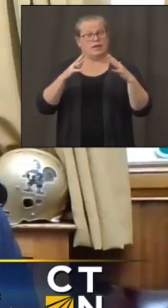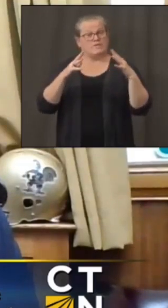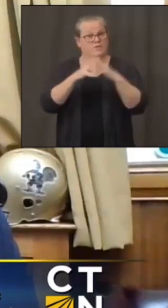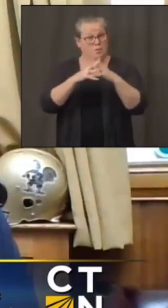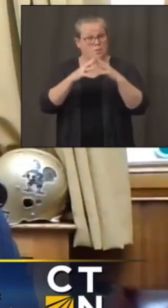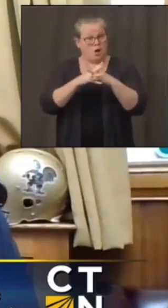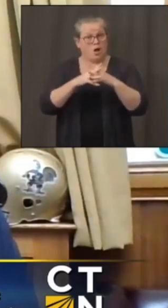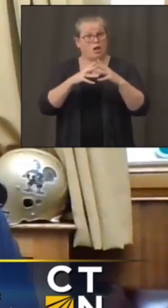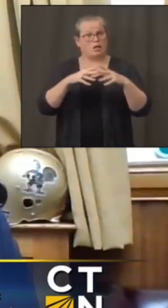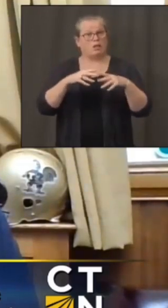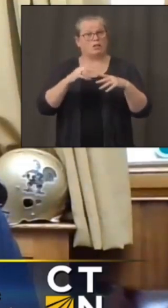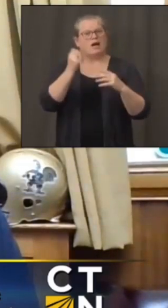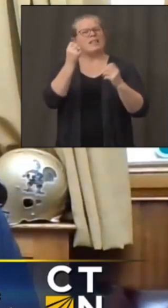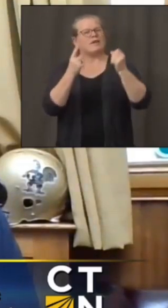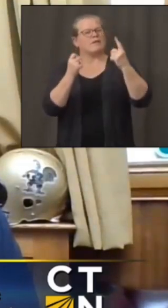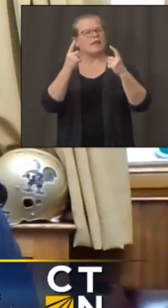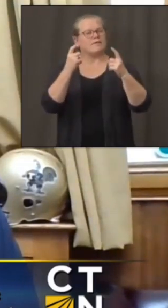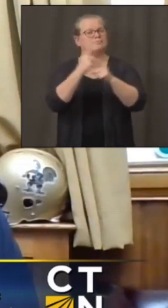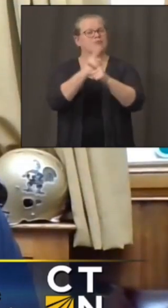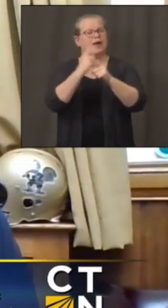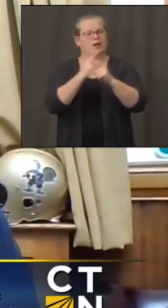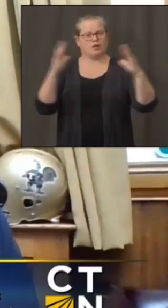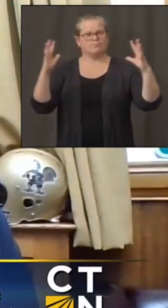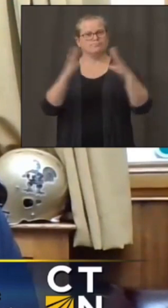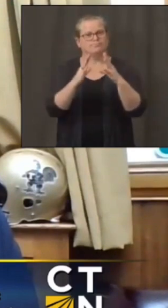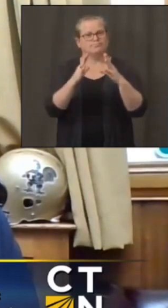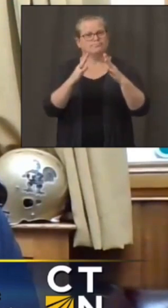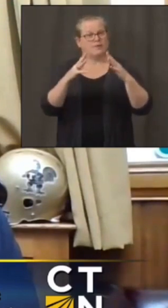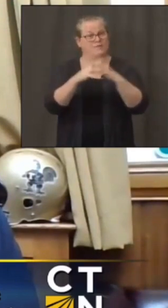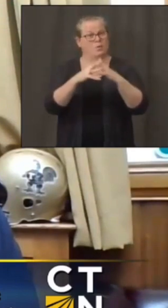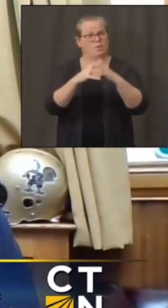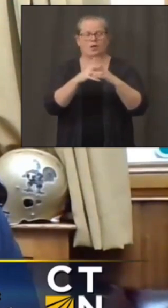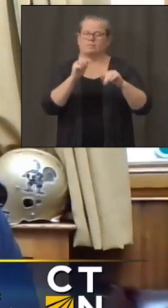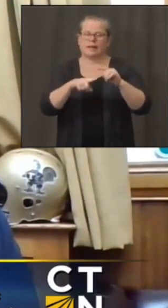format should not be played in the state of Connecticut.